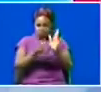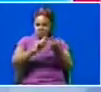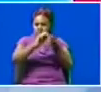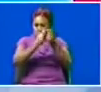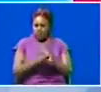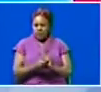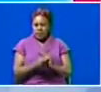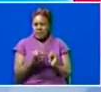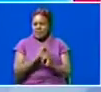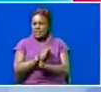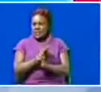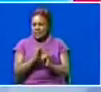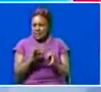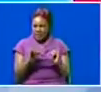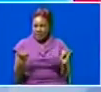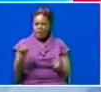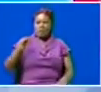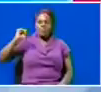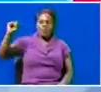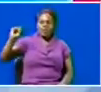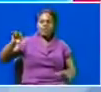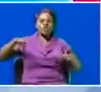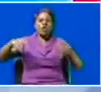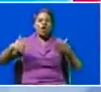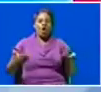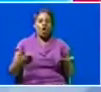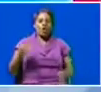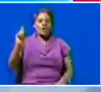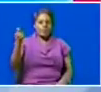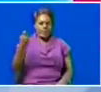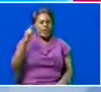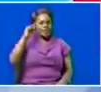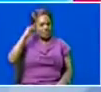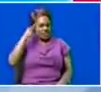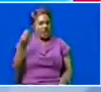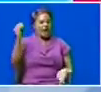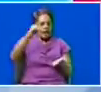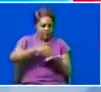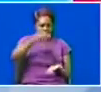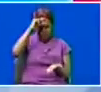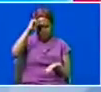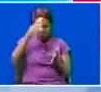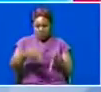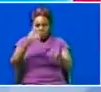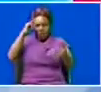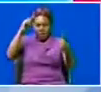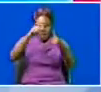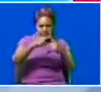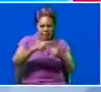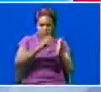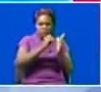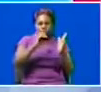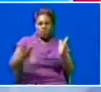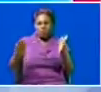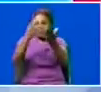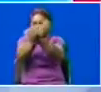changes purely a stage to play politics, or must Kenya really review its system of governance with an aim of doing away with